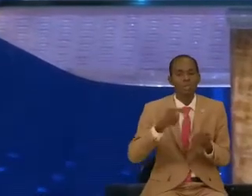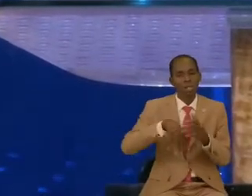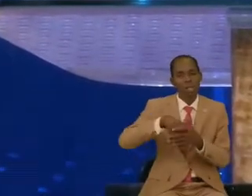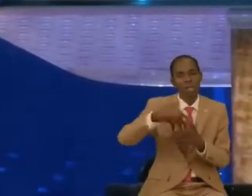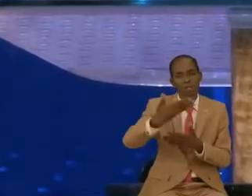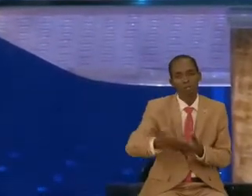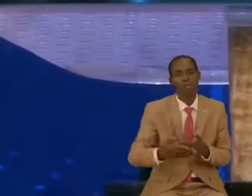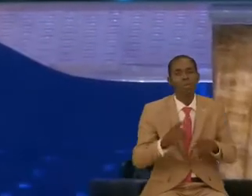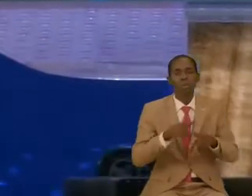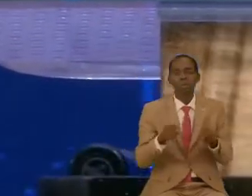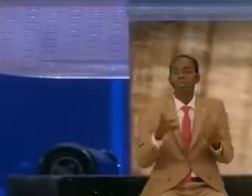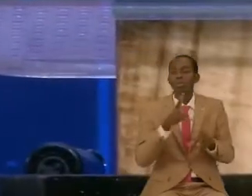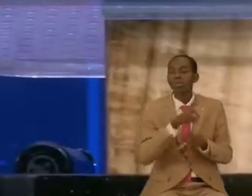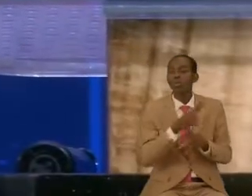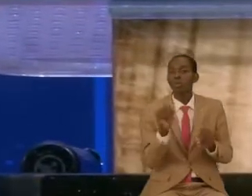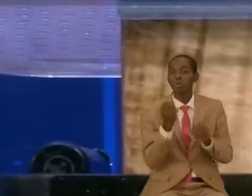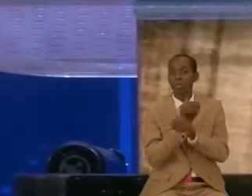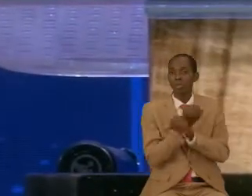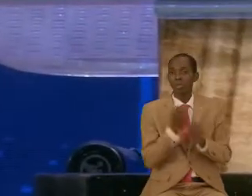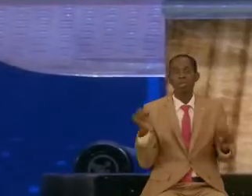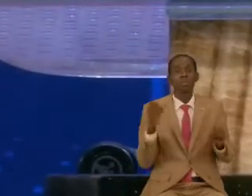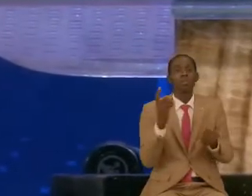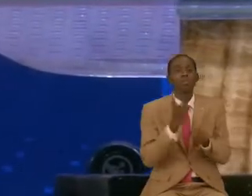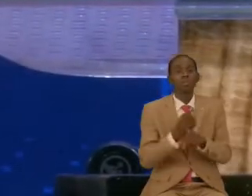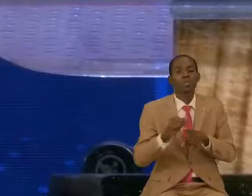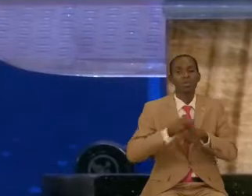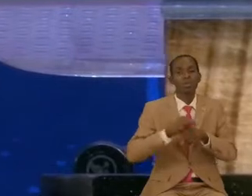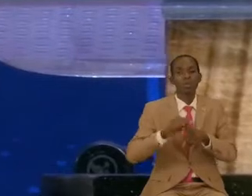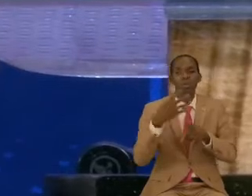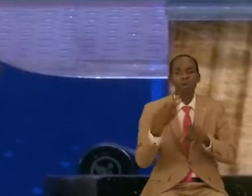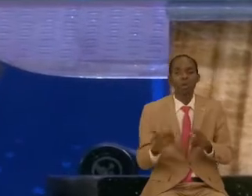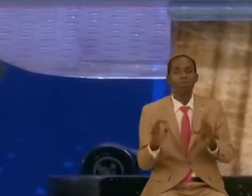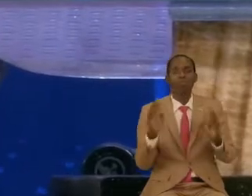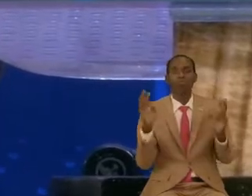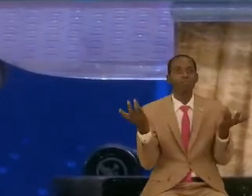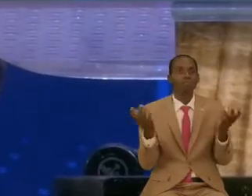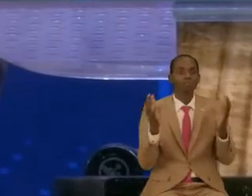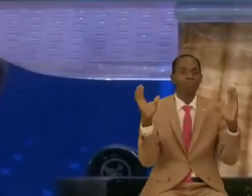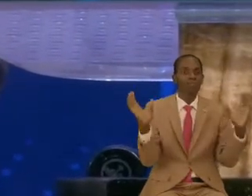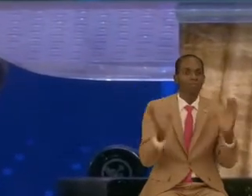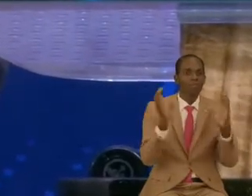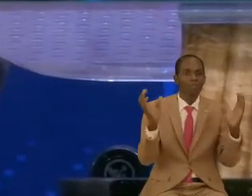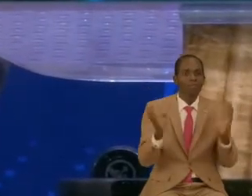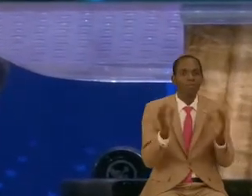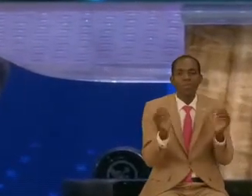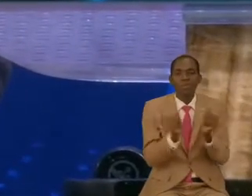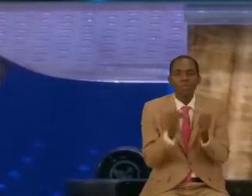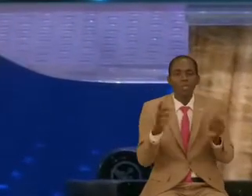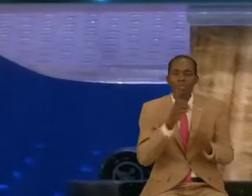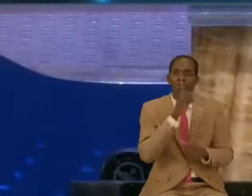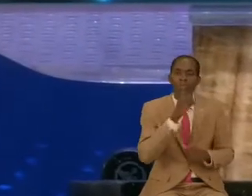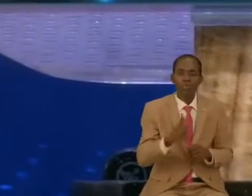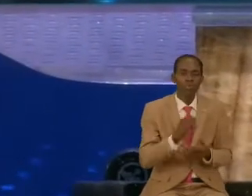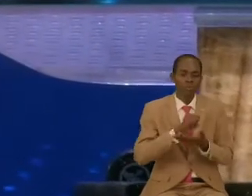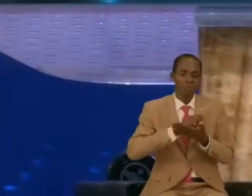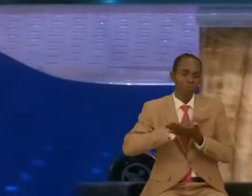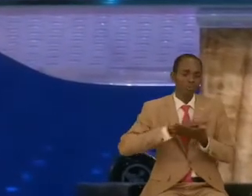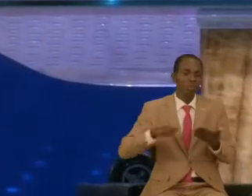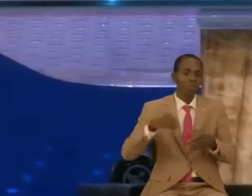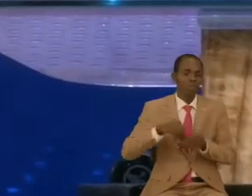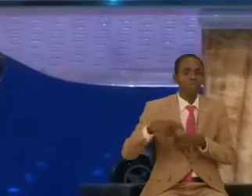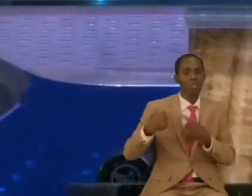without salvation, sanctimonious attitude without real circumcision of heart and